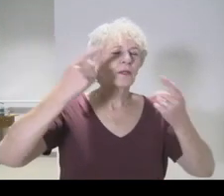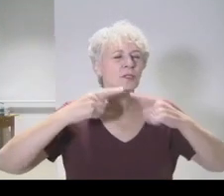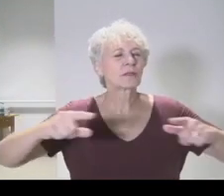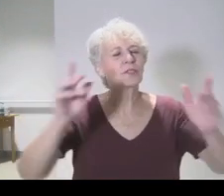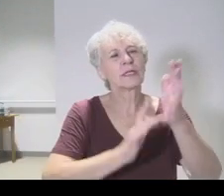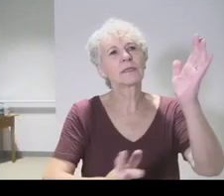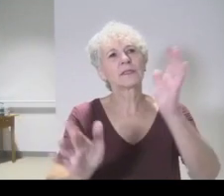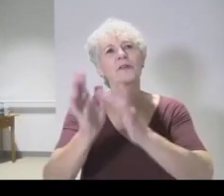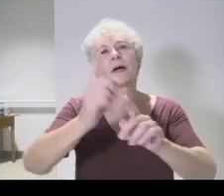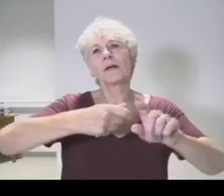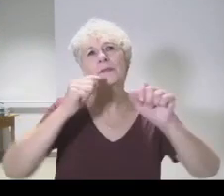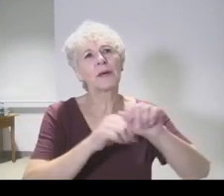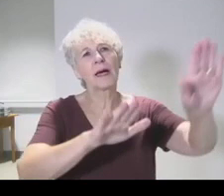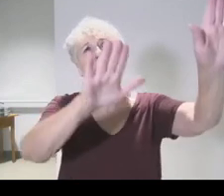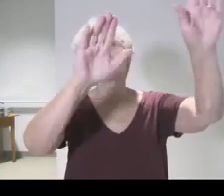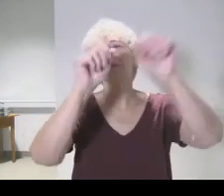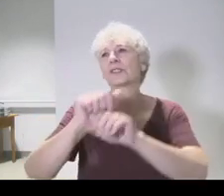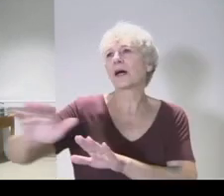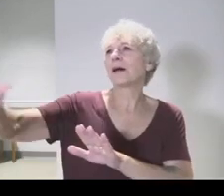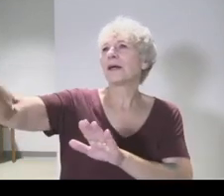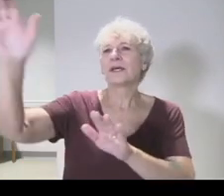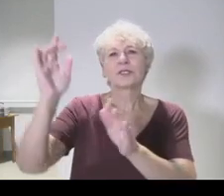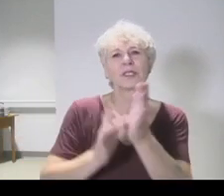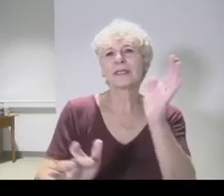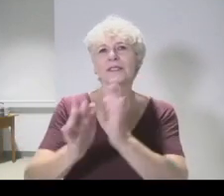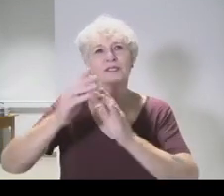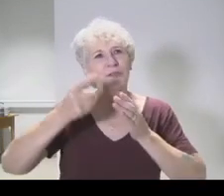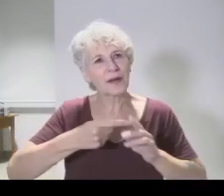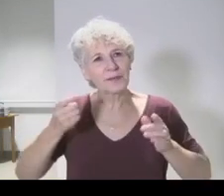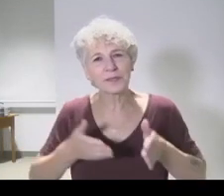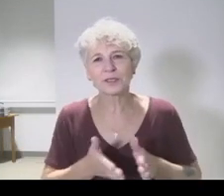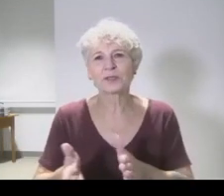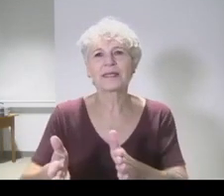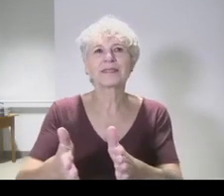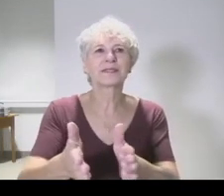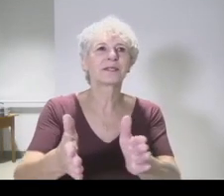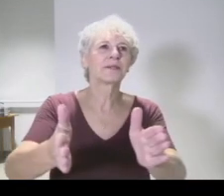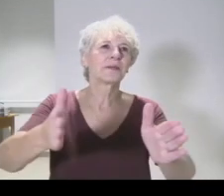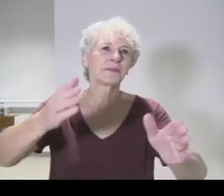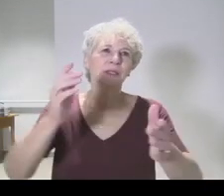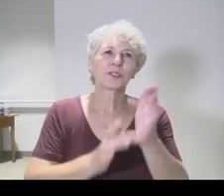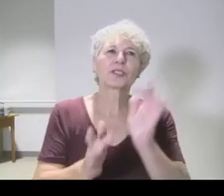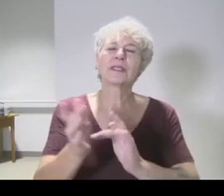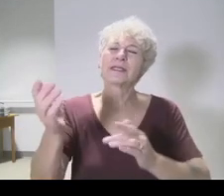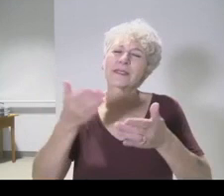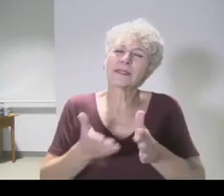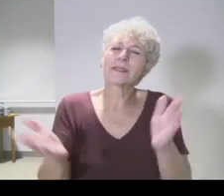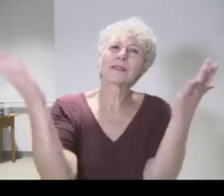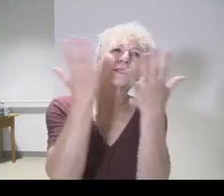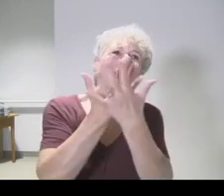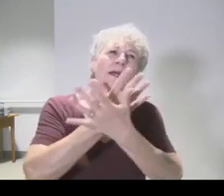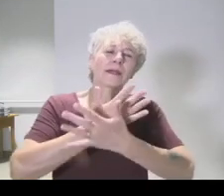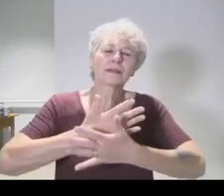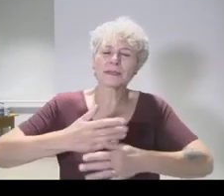Jesus. Shout Jesus from the mountains, Jesus in the streets, Jesus